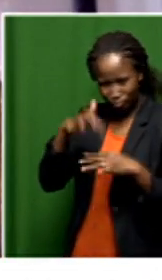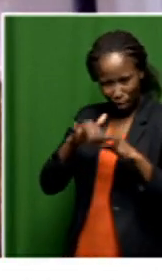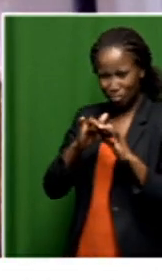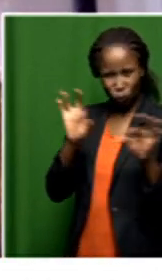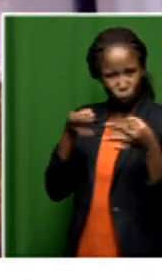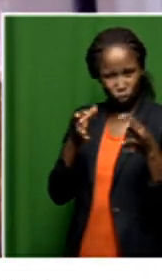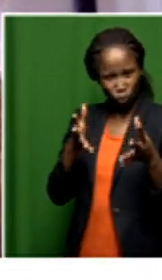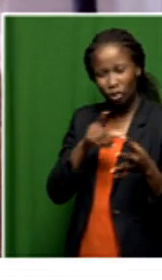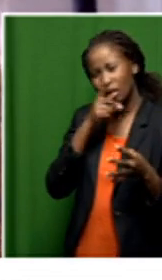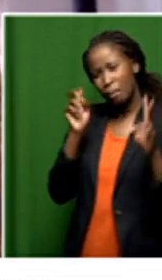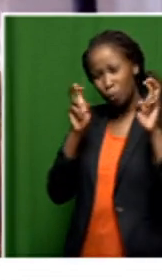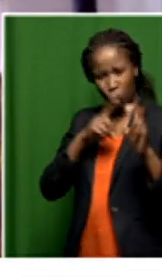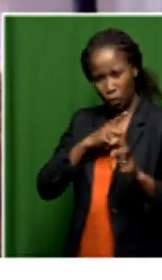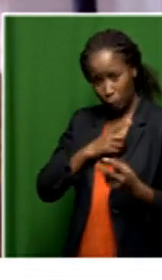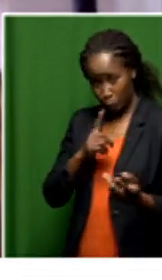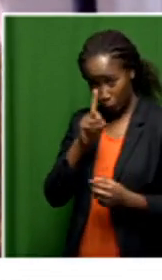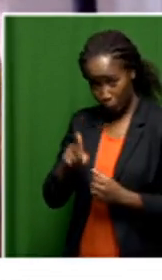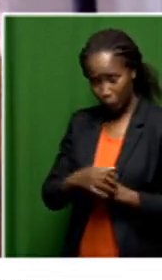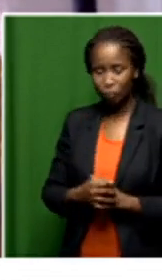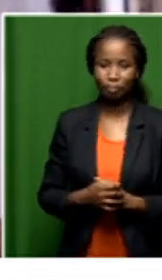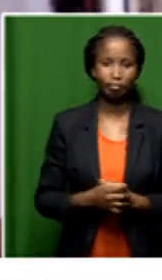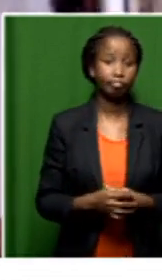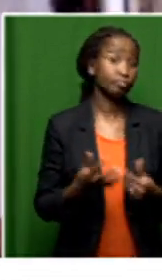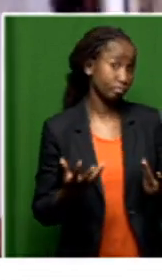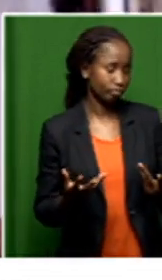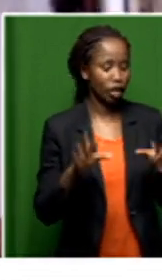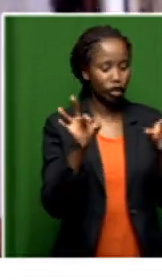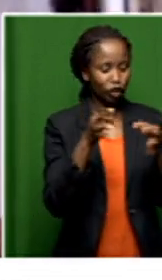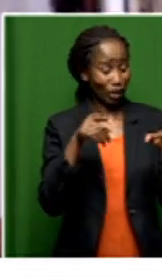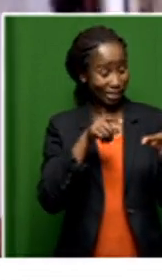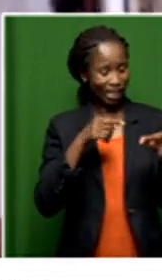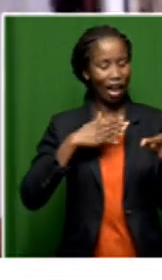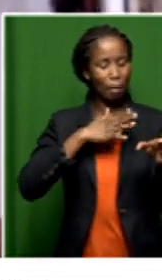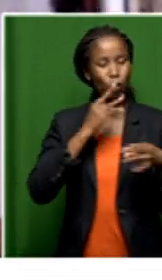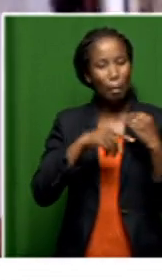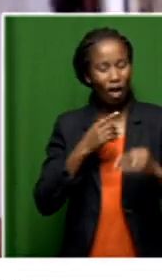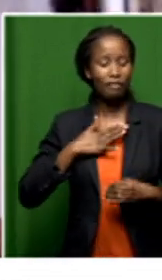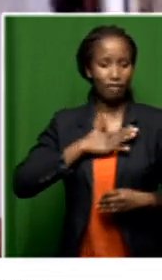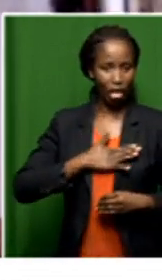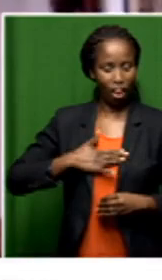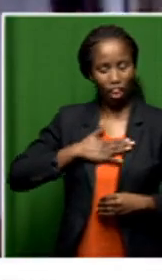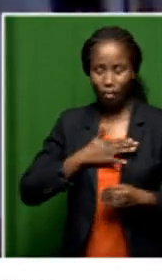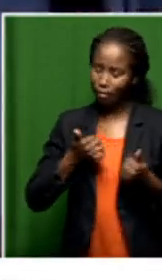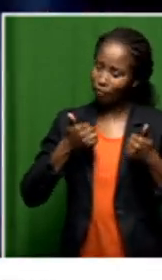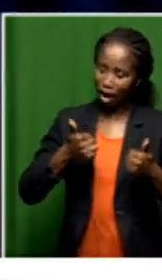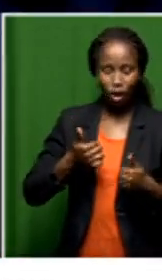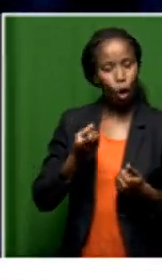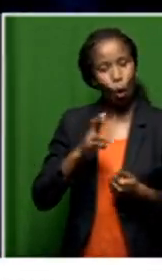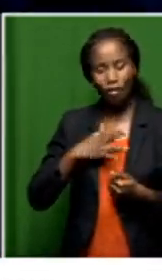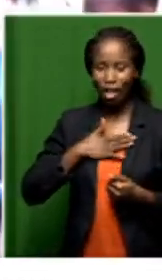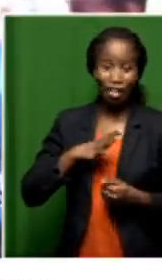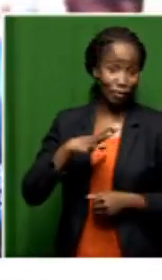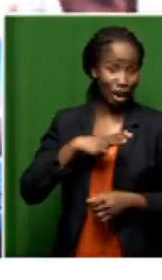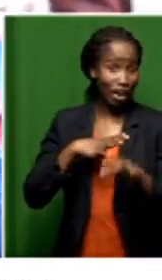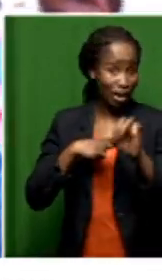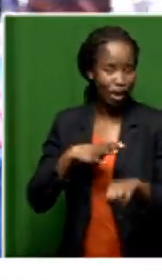track? Well, the song speaks about feeling fine, I guess. Yeah. I think when we chose the song, we